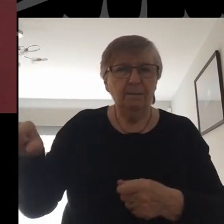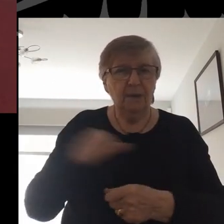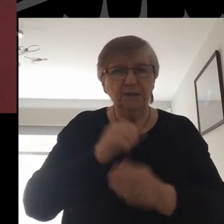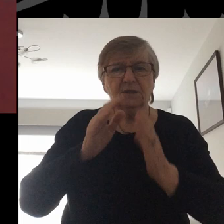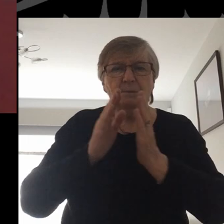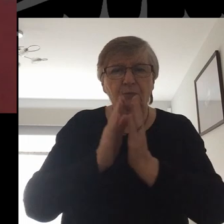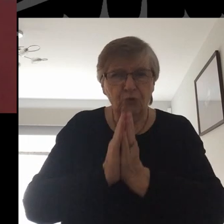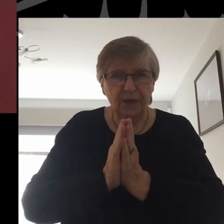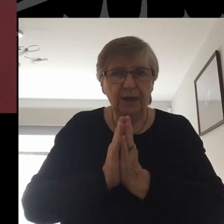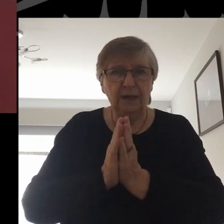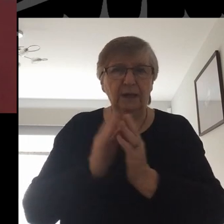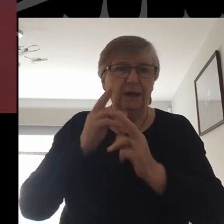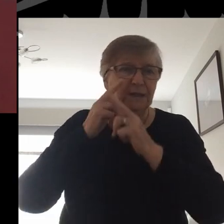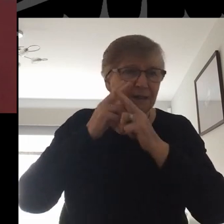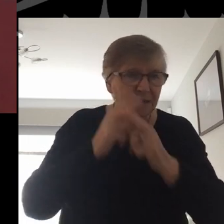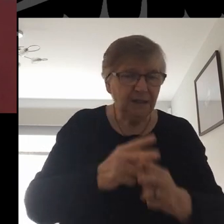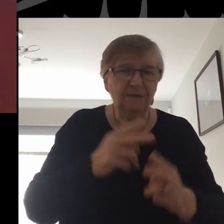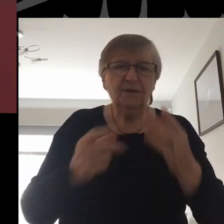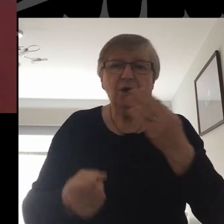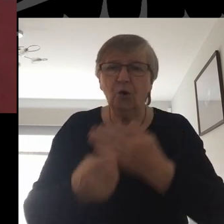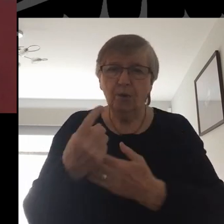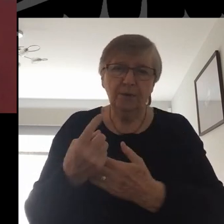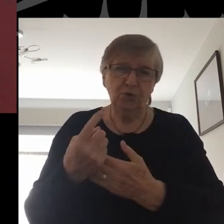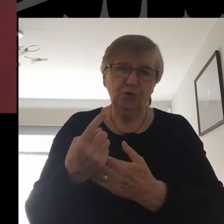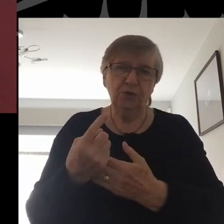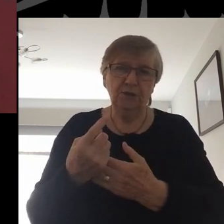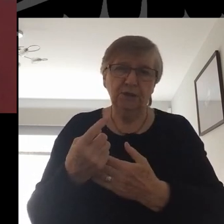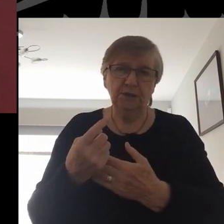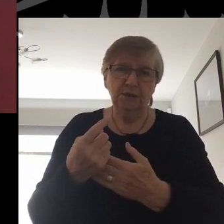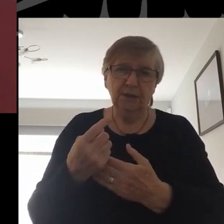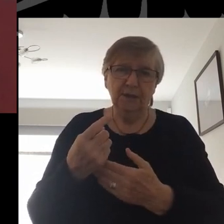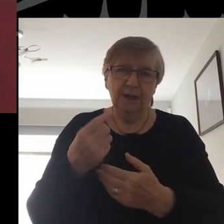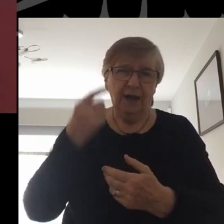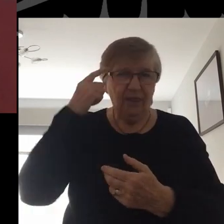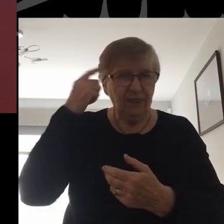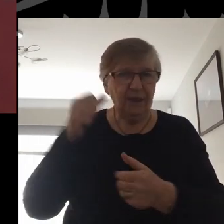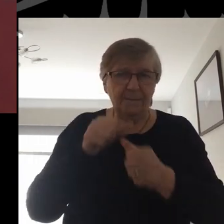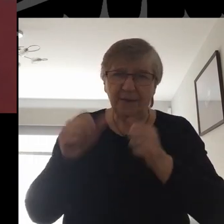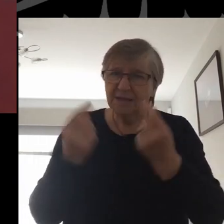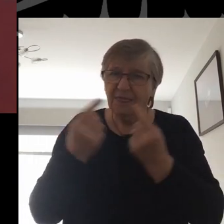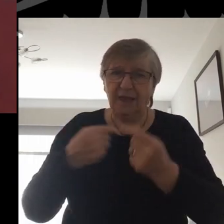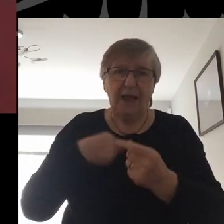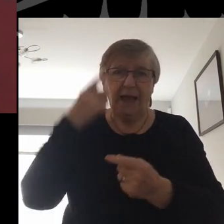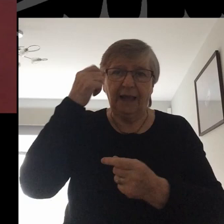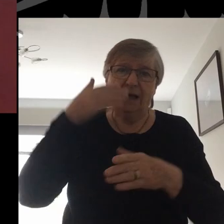to look for the opportunities to say, you know, the best thing I can do to you, for you,